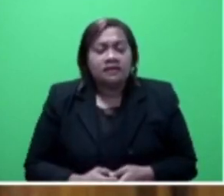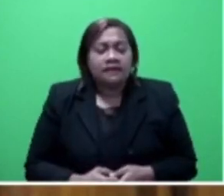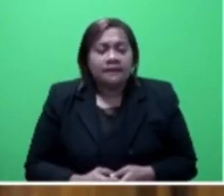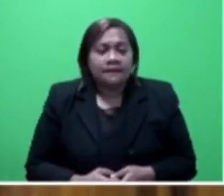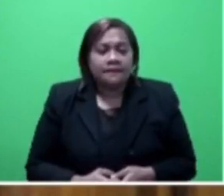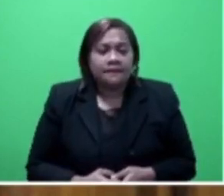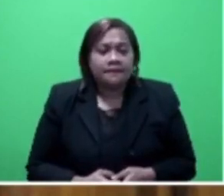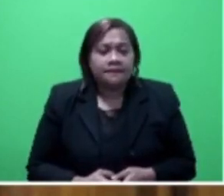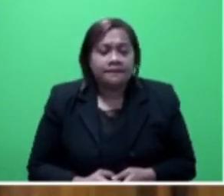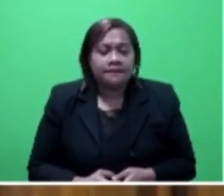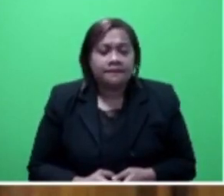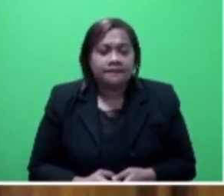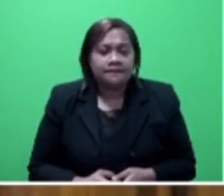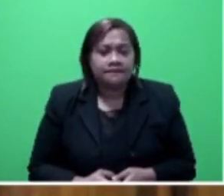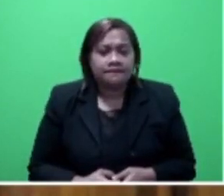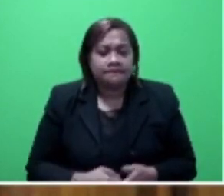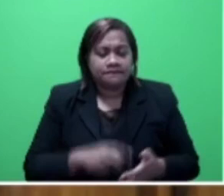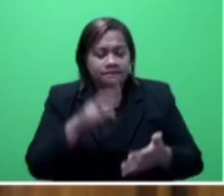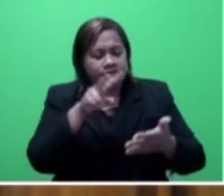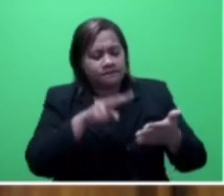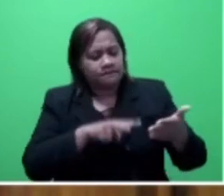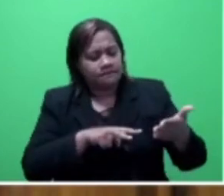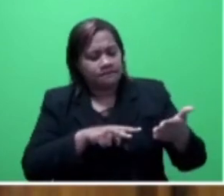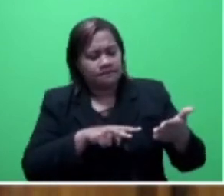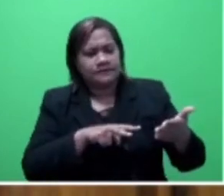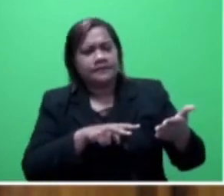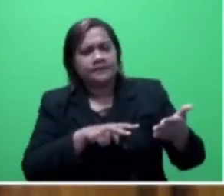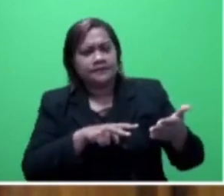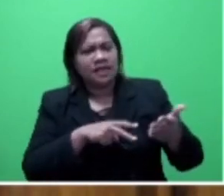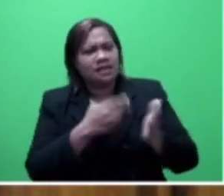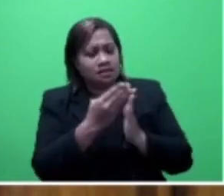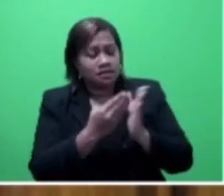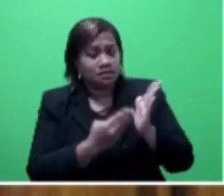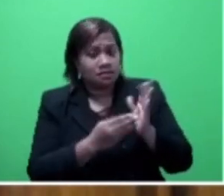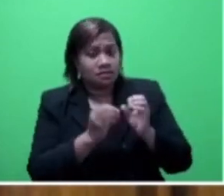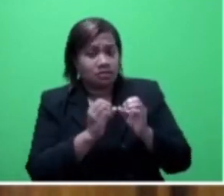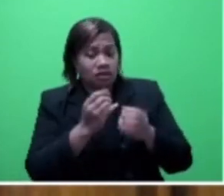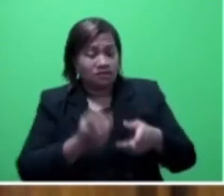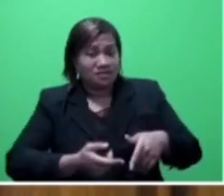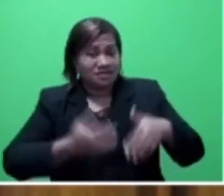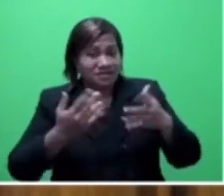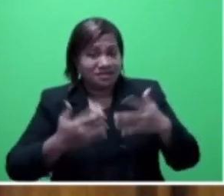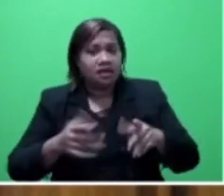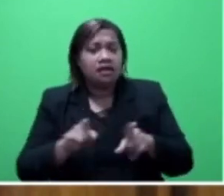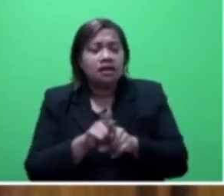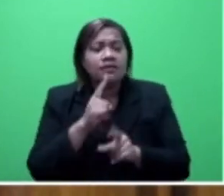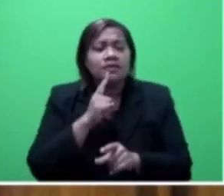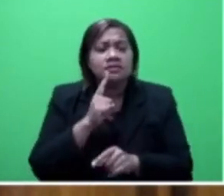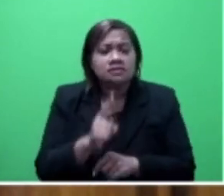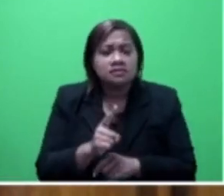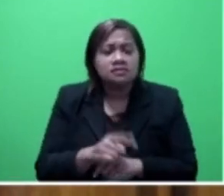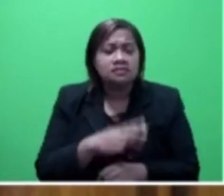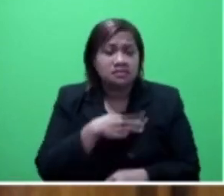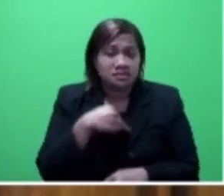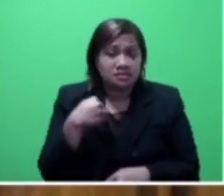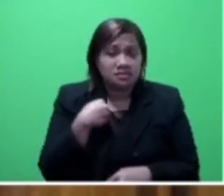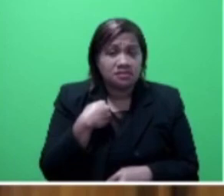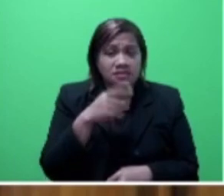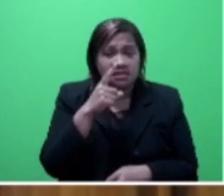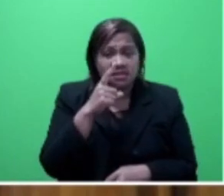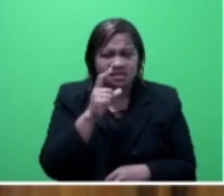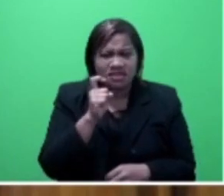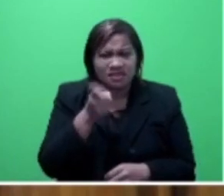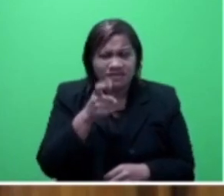a big contradiction there. The Bureau of Statistics, and as I said, the Minister could correct